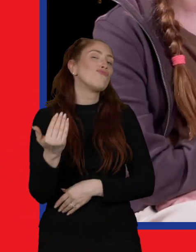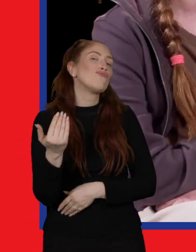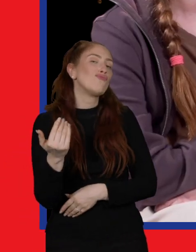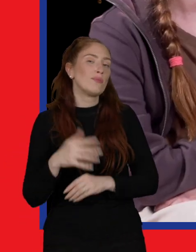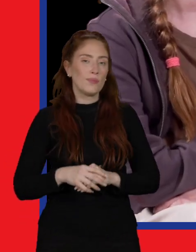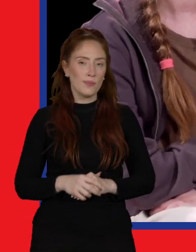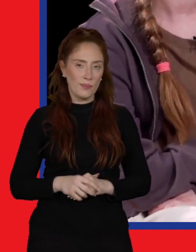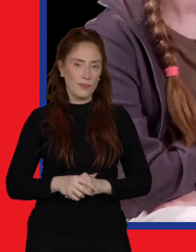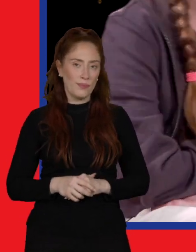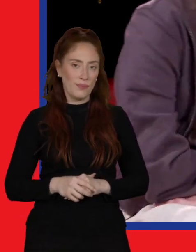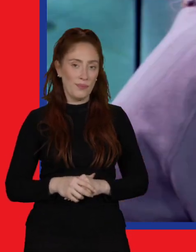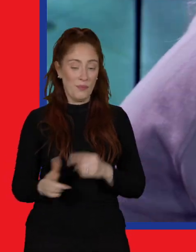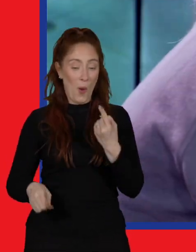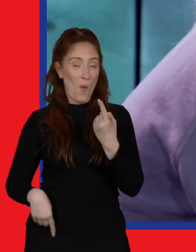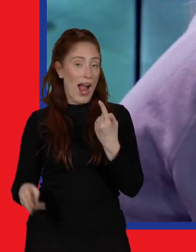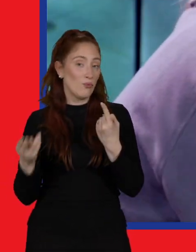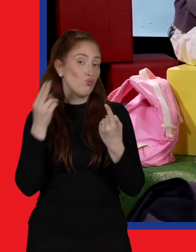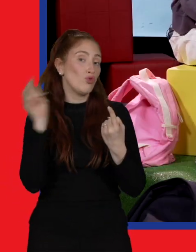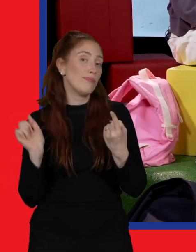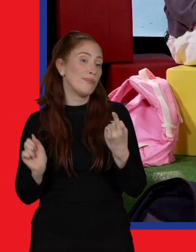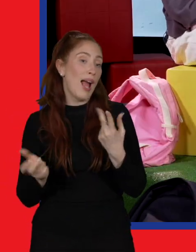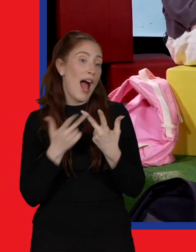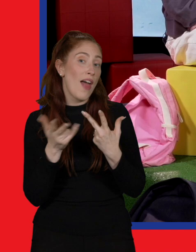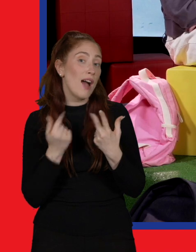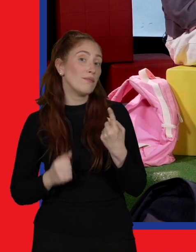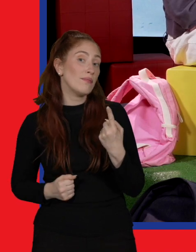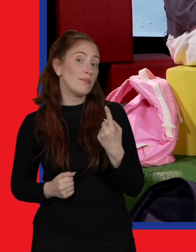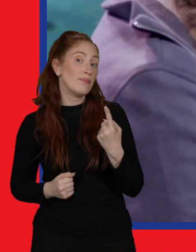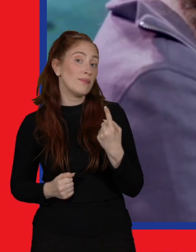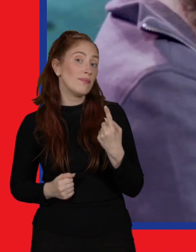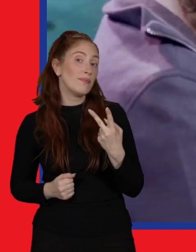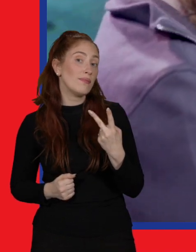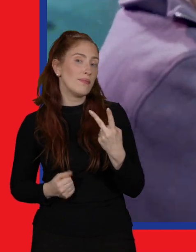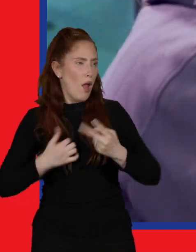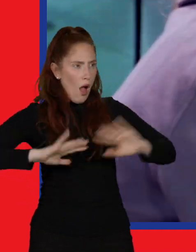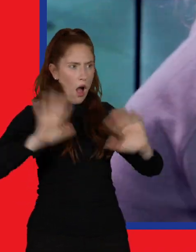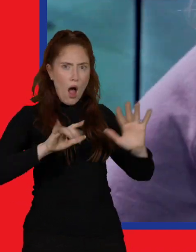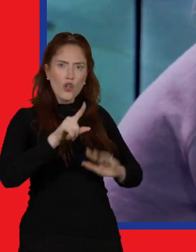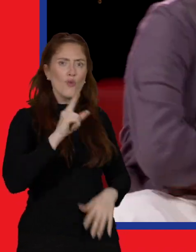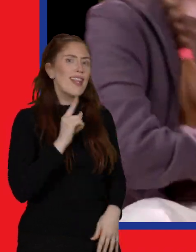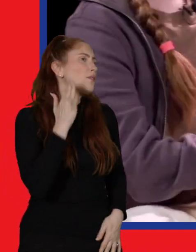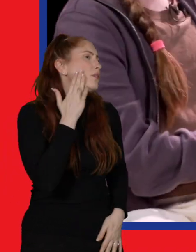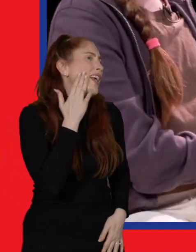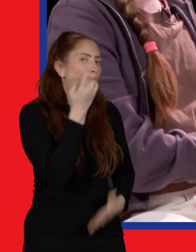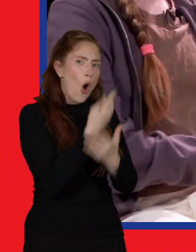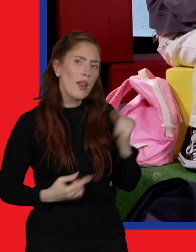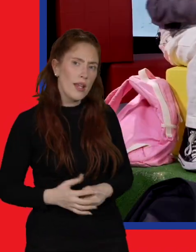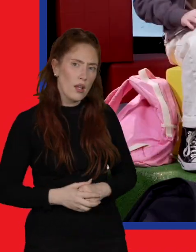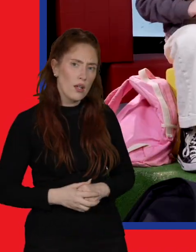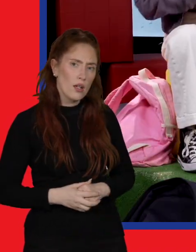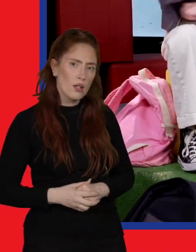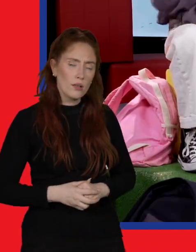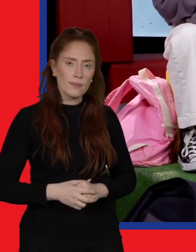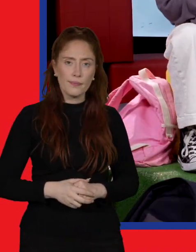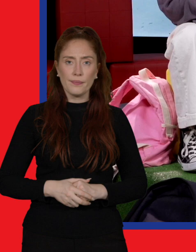sure. Come on. One here. Oh yeah, that's one. Then one here. No, stop. You said